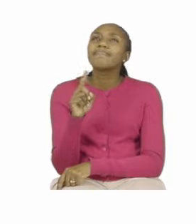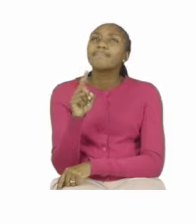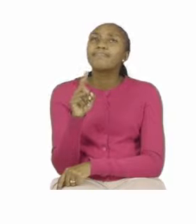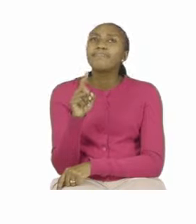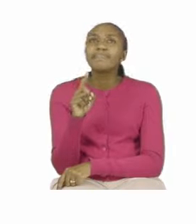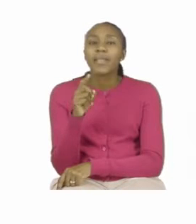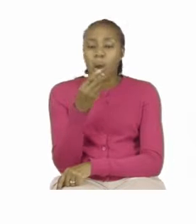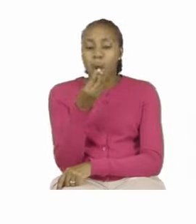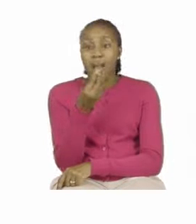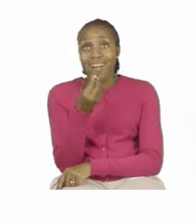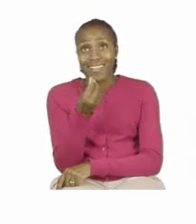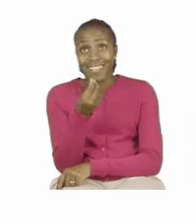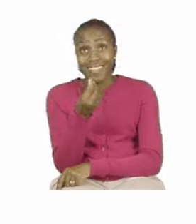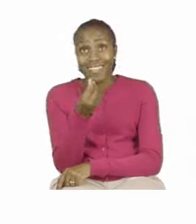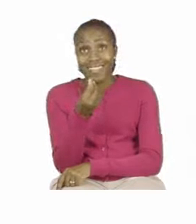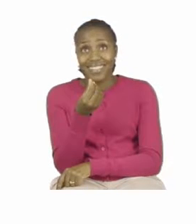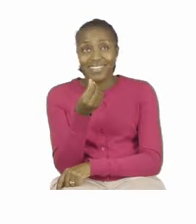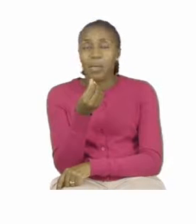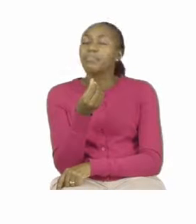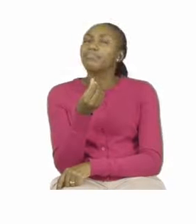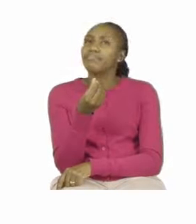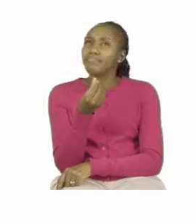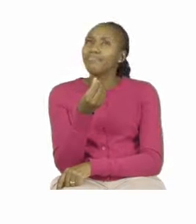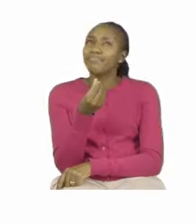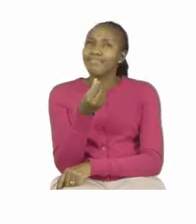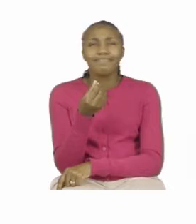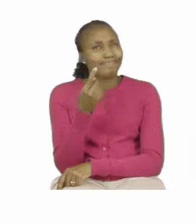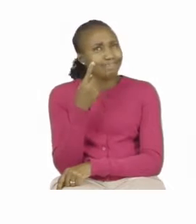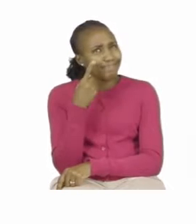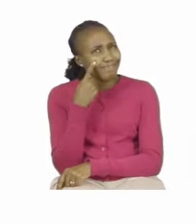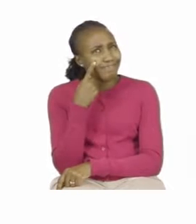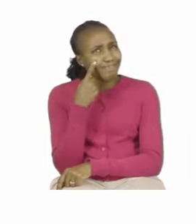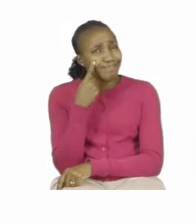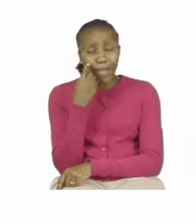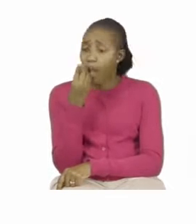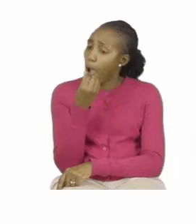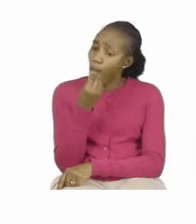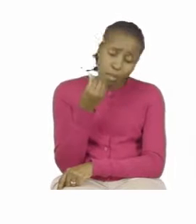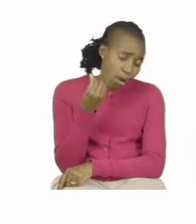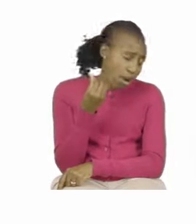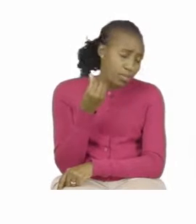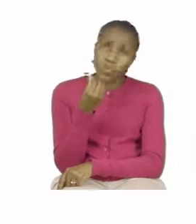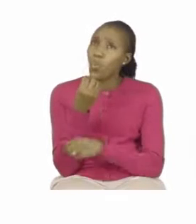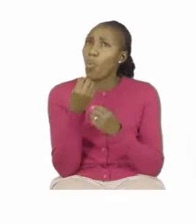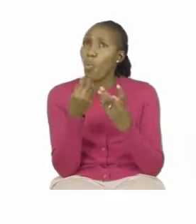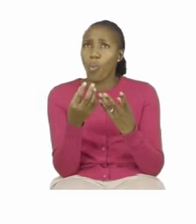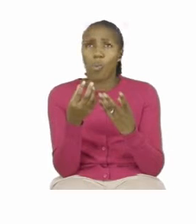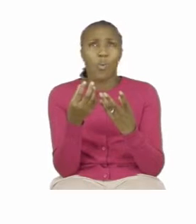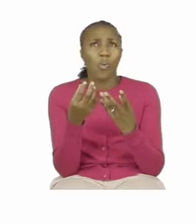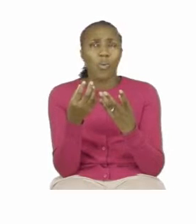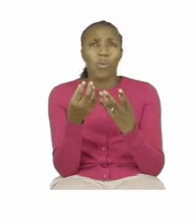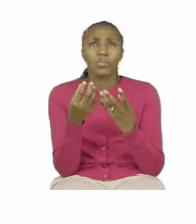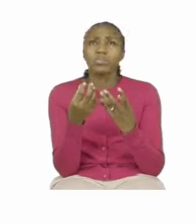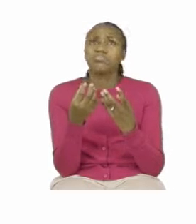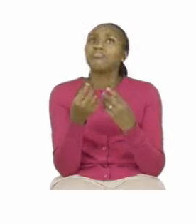doing money. Now, as you can see, we have some coins in front of us. Today, we